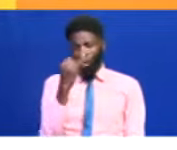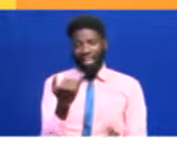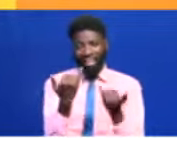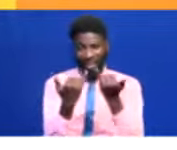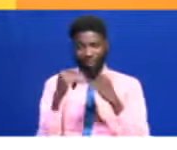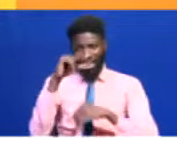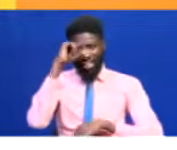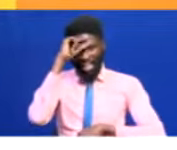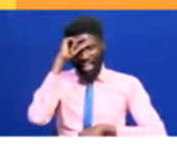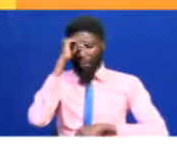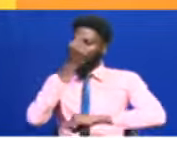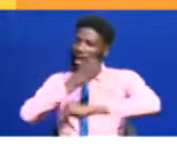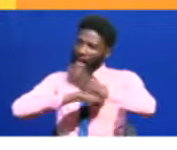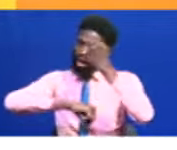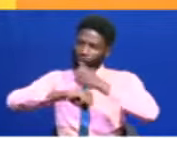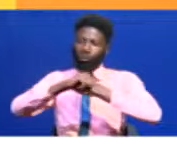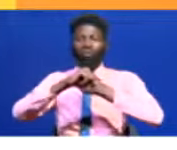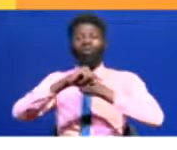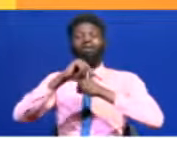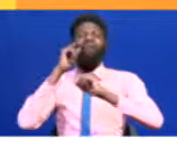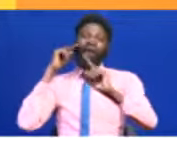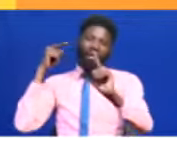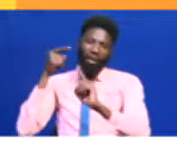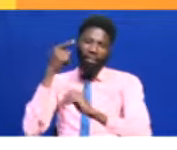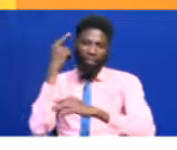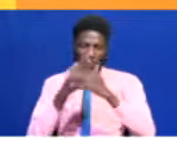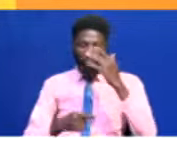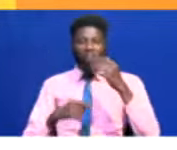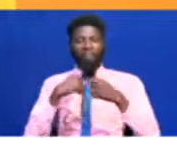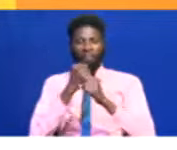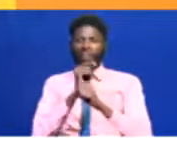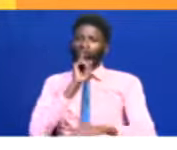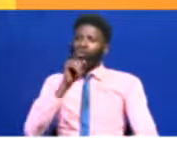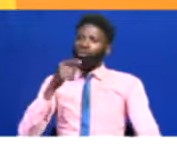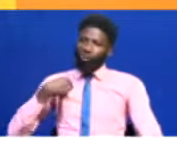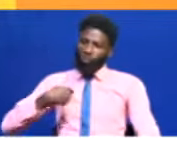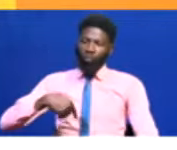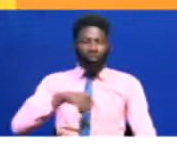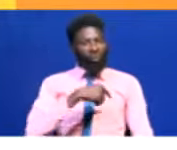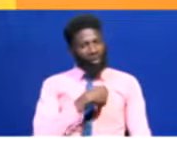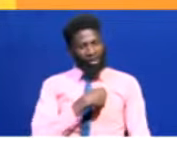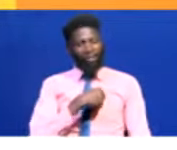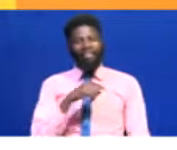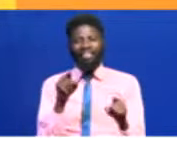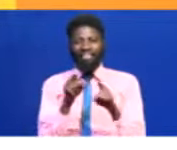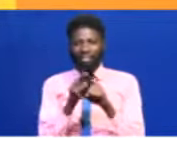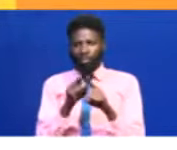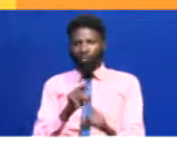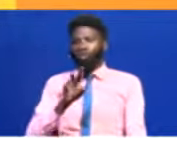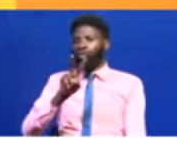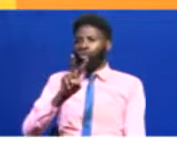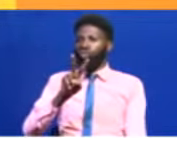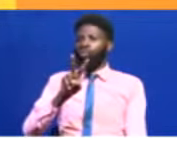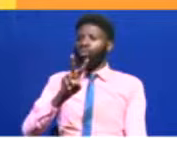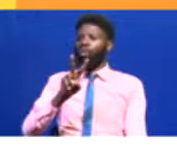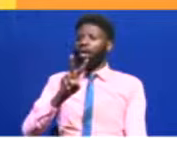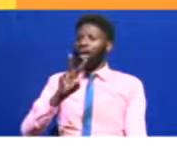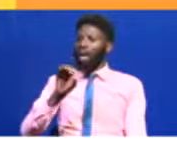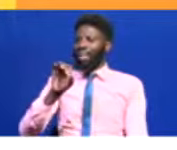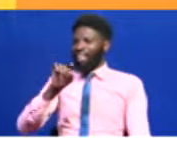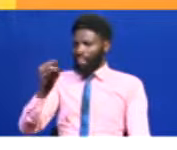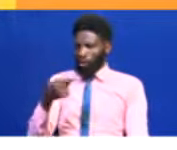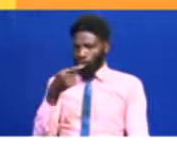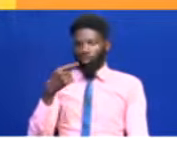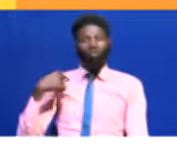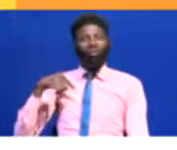that deliberate effort to make sure that we fill in that gap of the 200,000 through the affordable